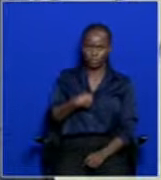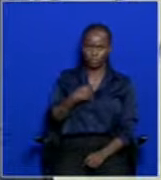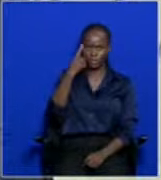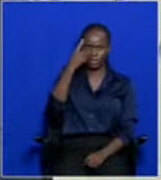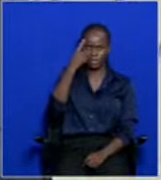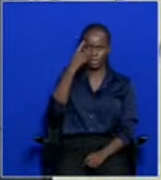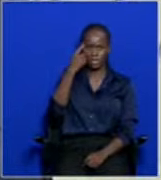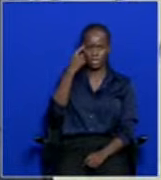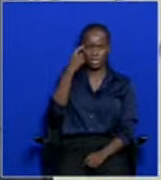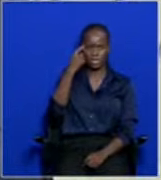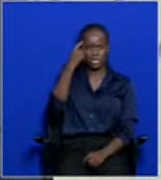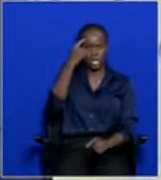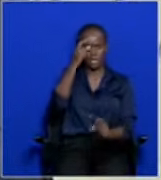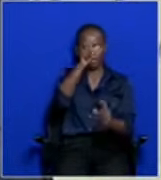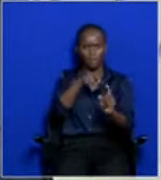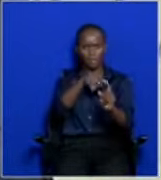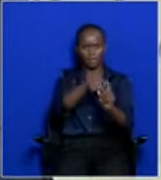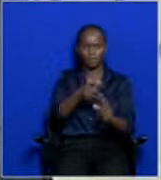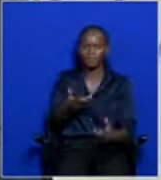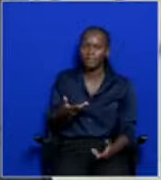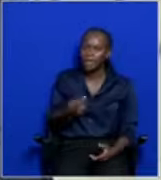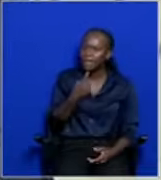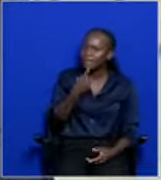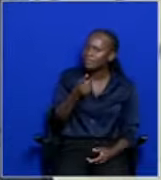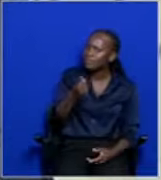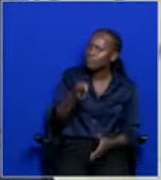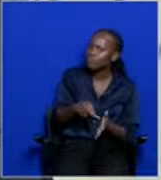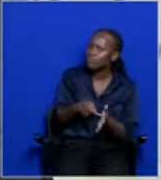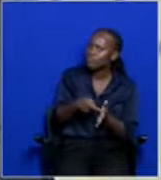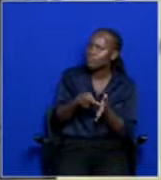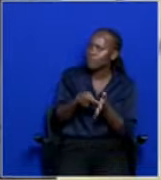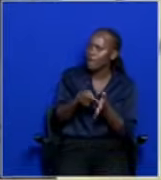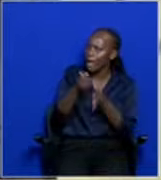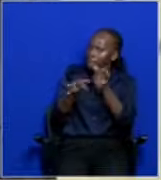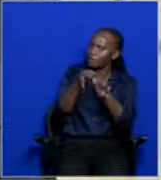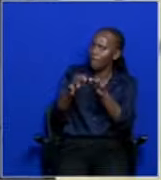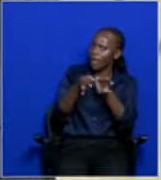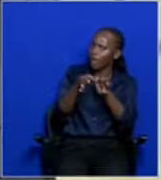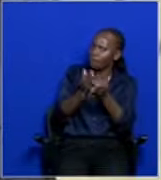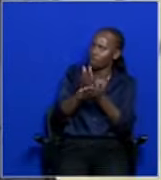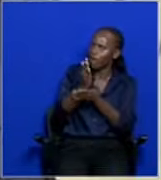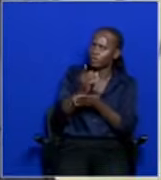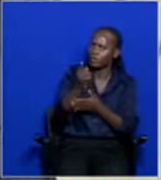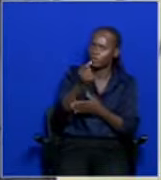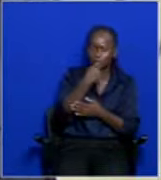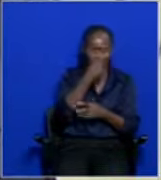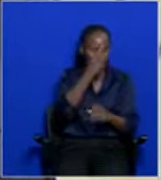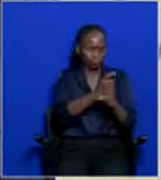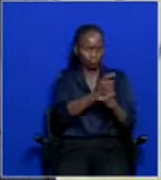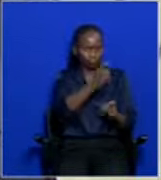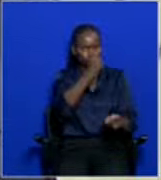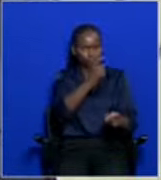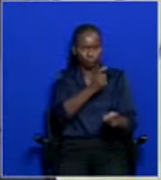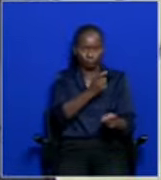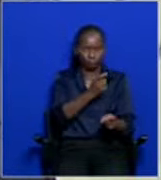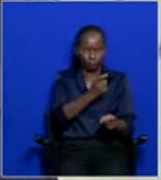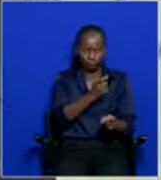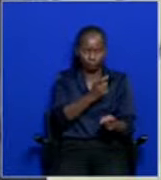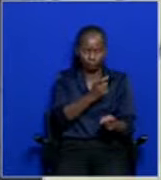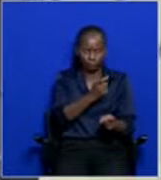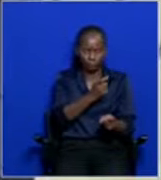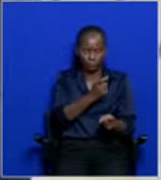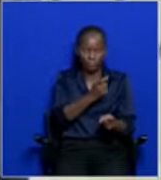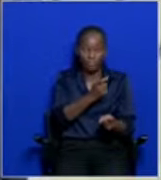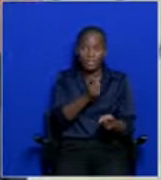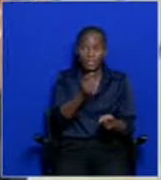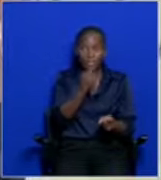I said, no, as per requirement, I tried to explain his right. He refused. So, as a